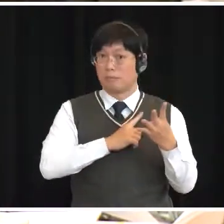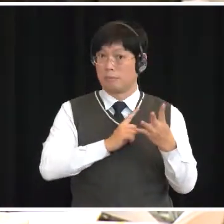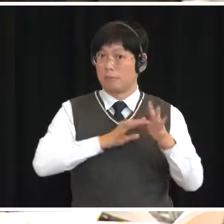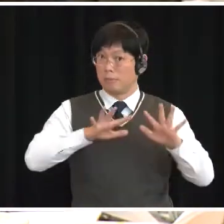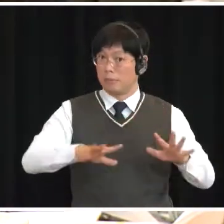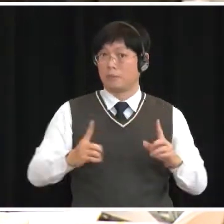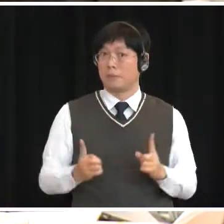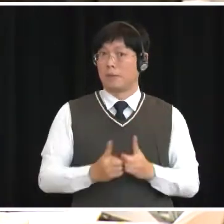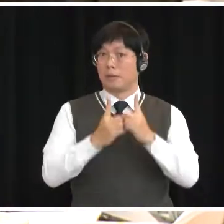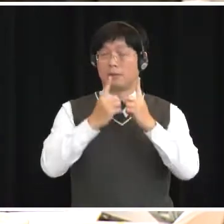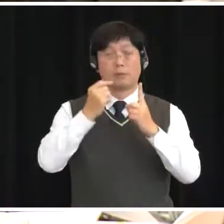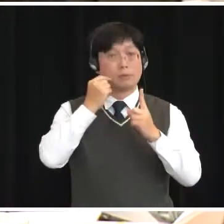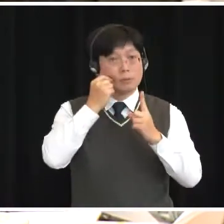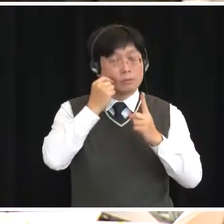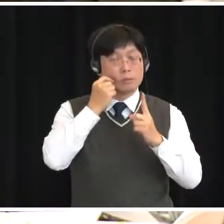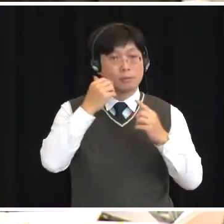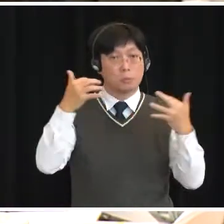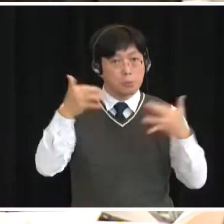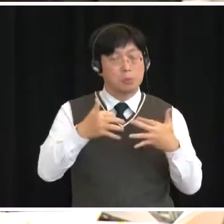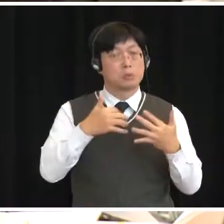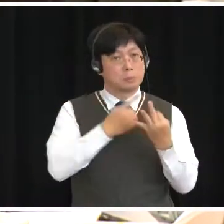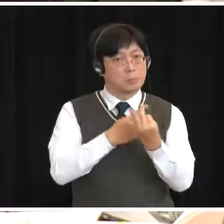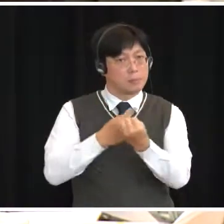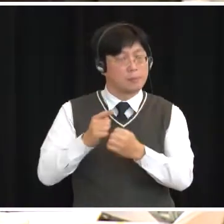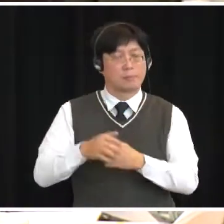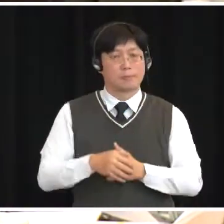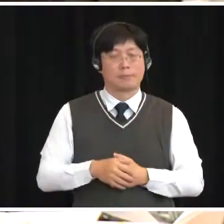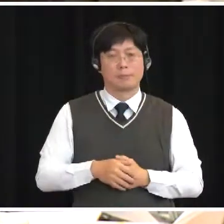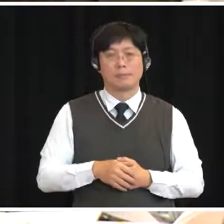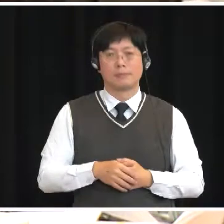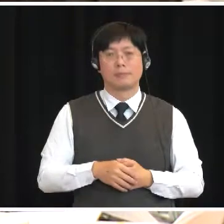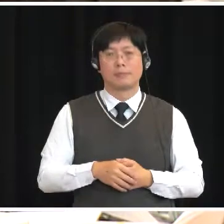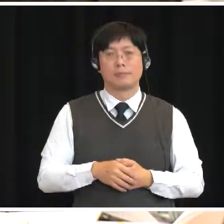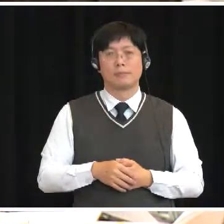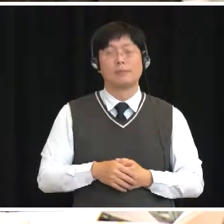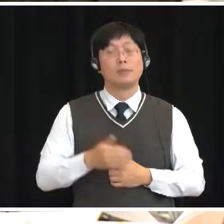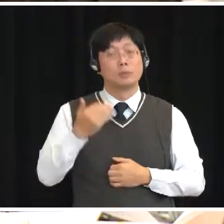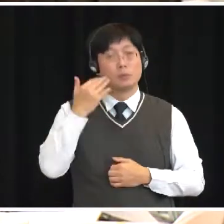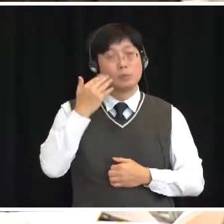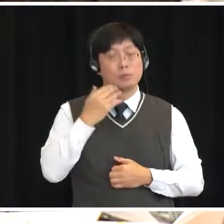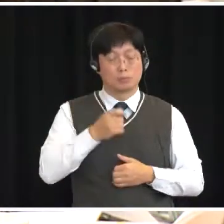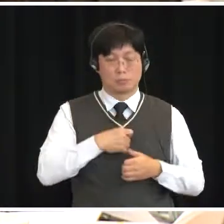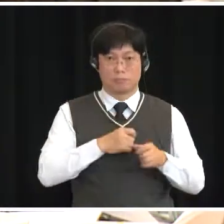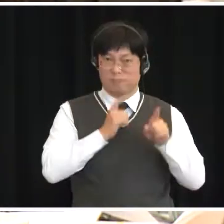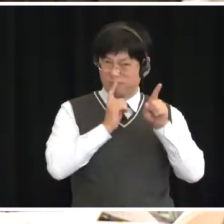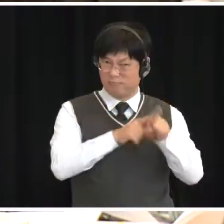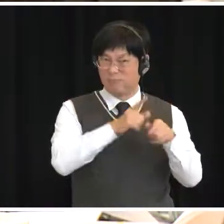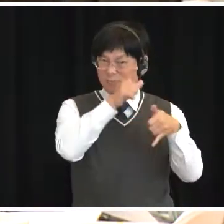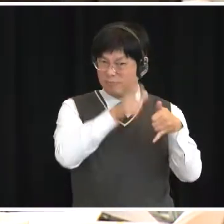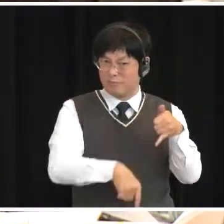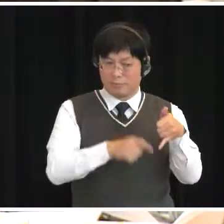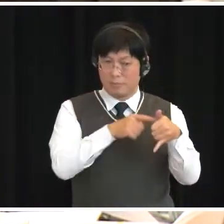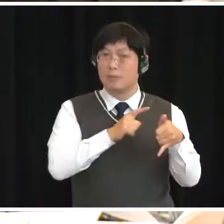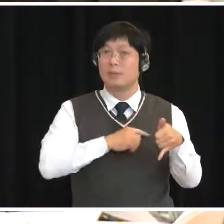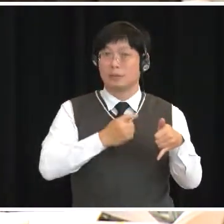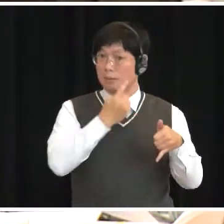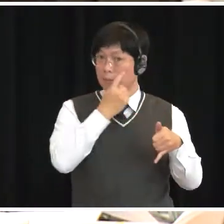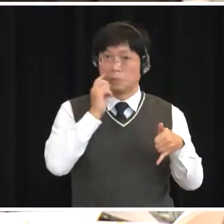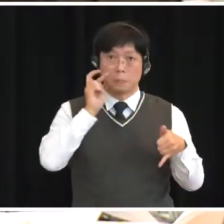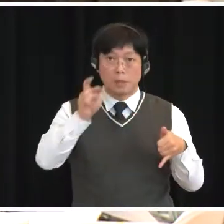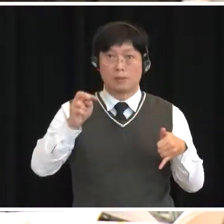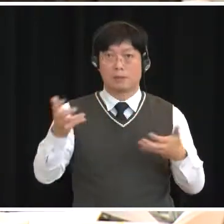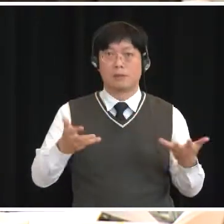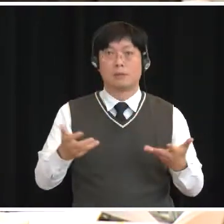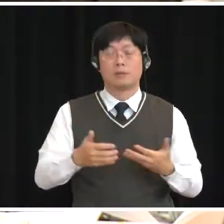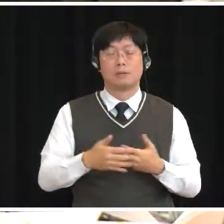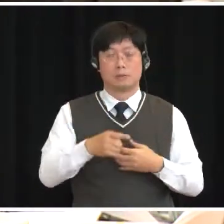looked after, the difficulties or problems the child is facing now. We need to see things